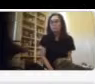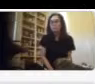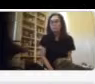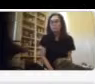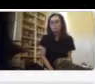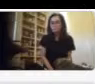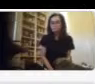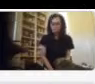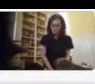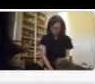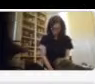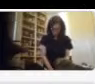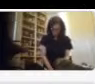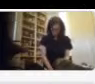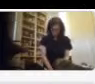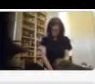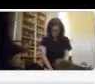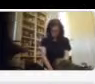catalina